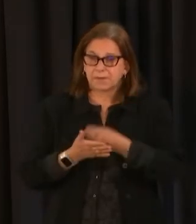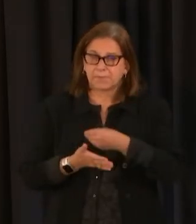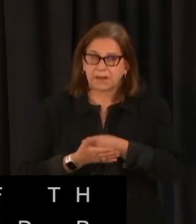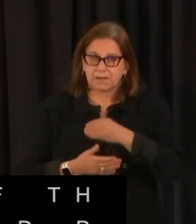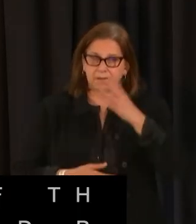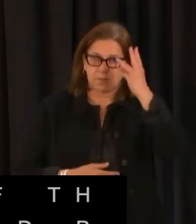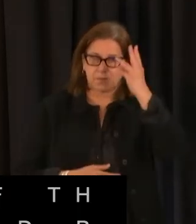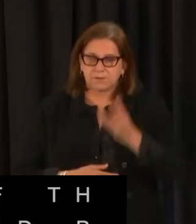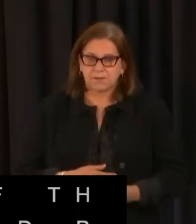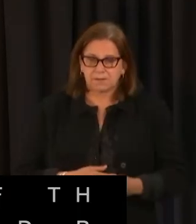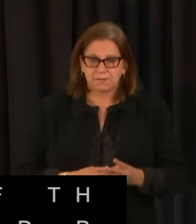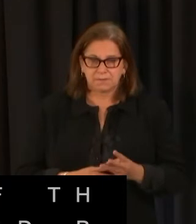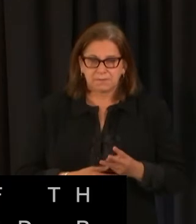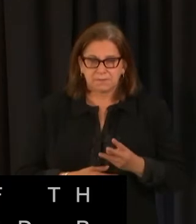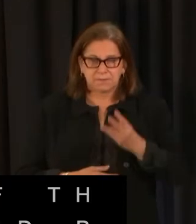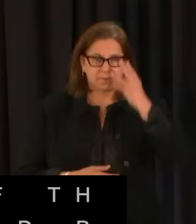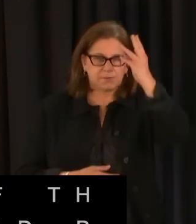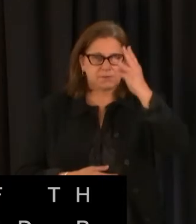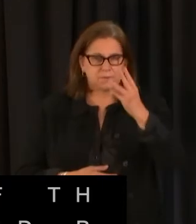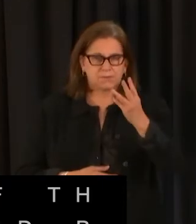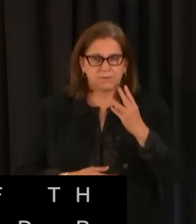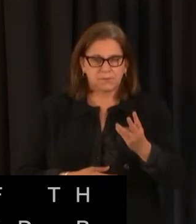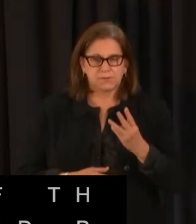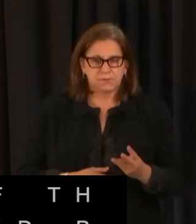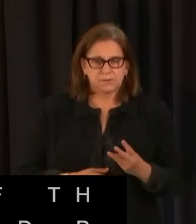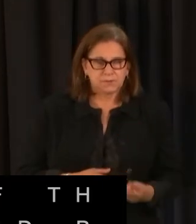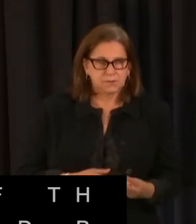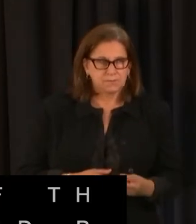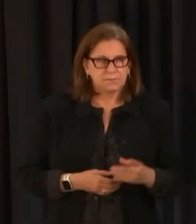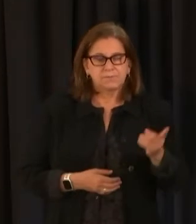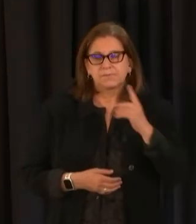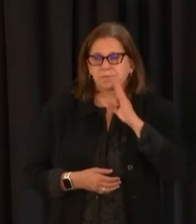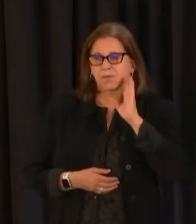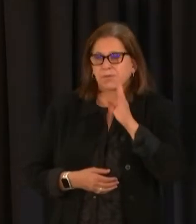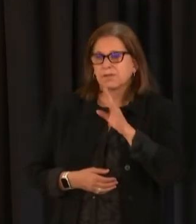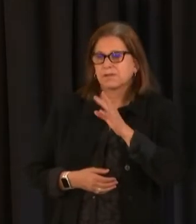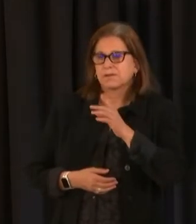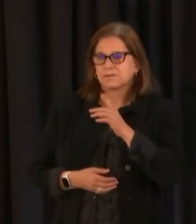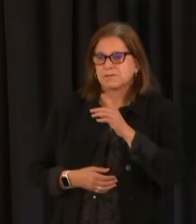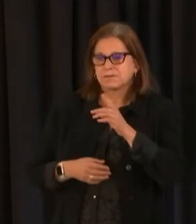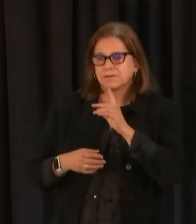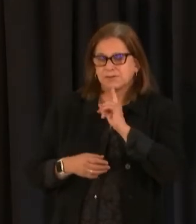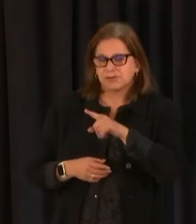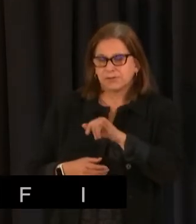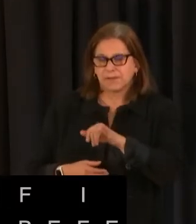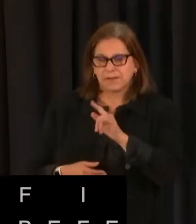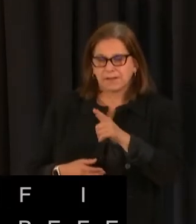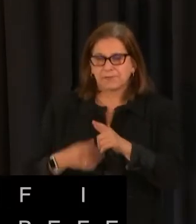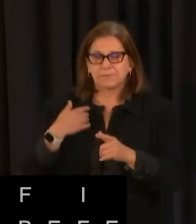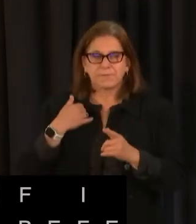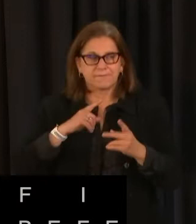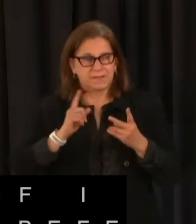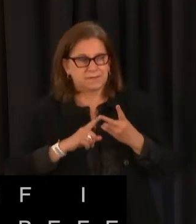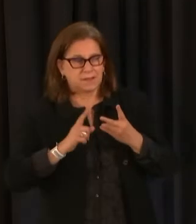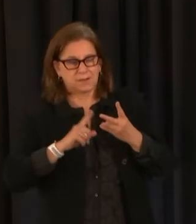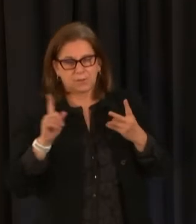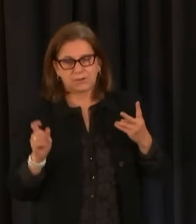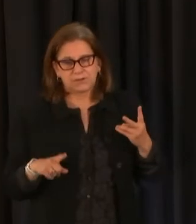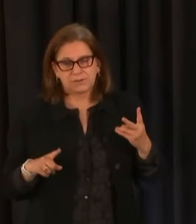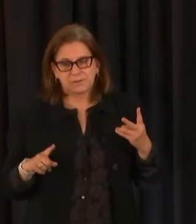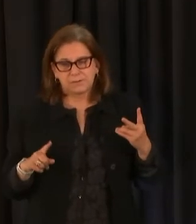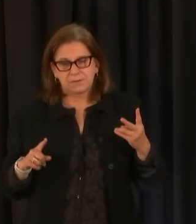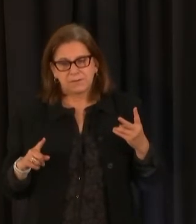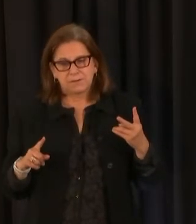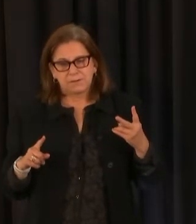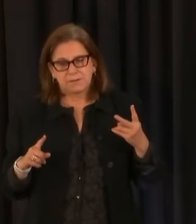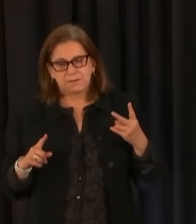Okay, let me see if I can get the answer to that before we wrap up. I appreciate that. Okay. And then a second question. United